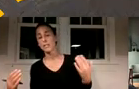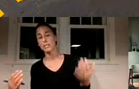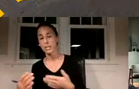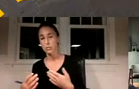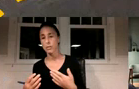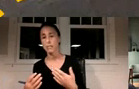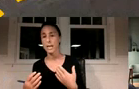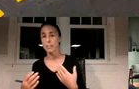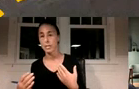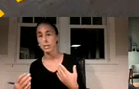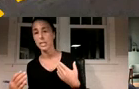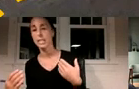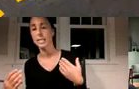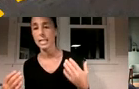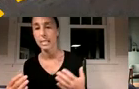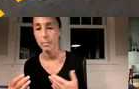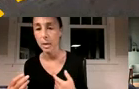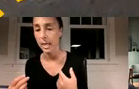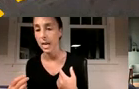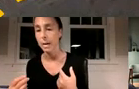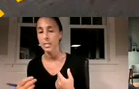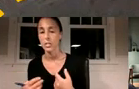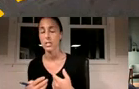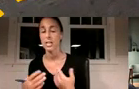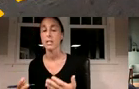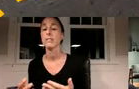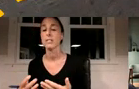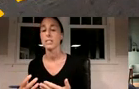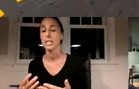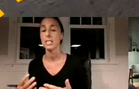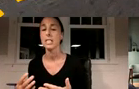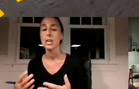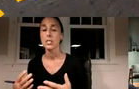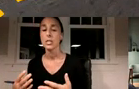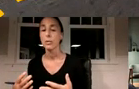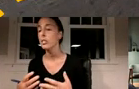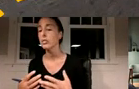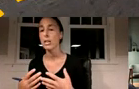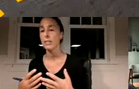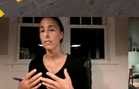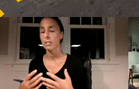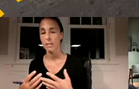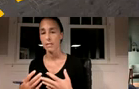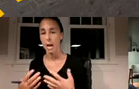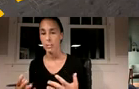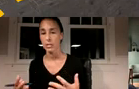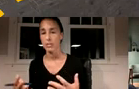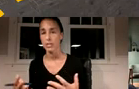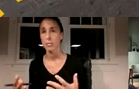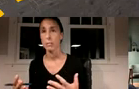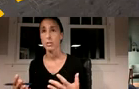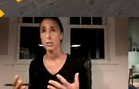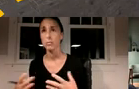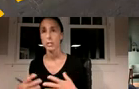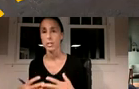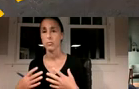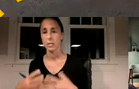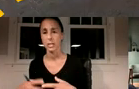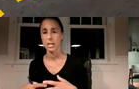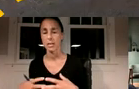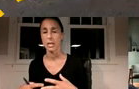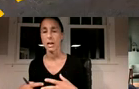haven't yet, you know, taken a tour of the neighborhoods, assessed the market competition, done all of those things. So we're just trying to give ourselves options so that when we